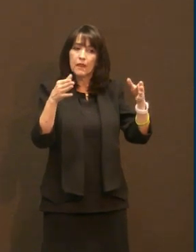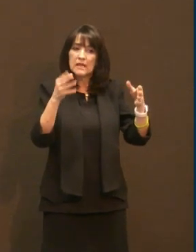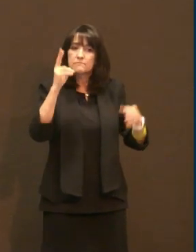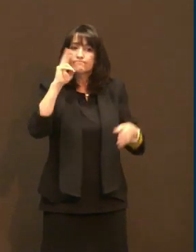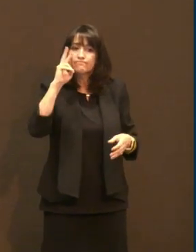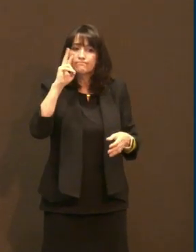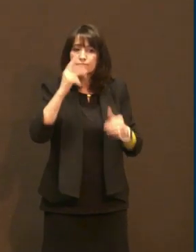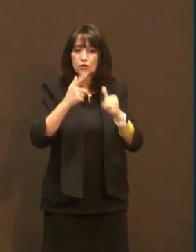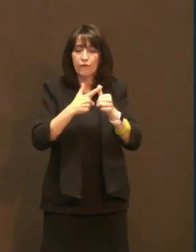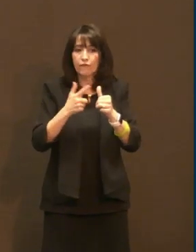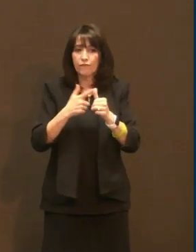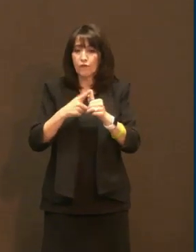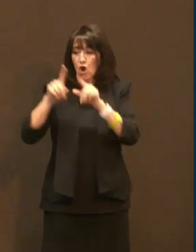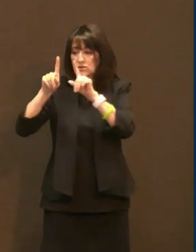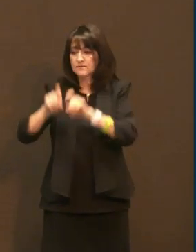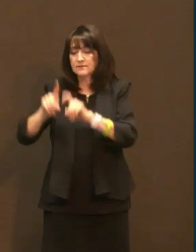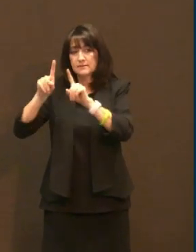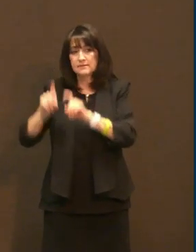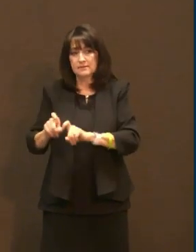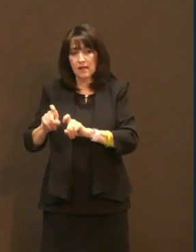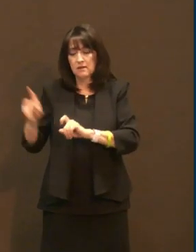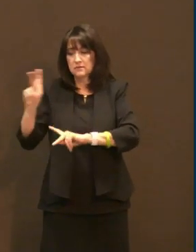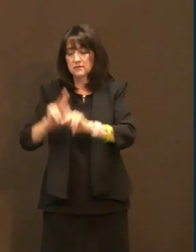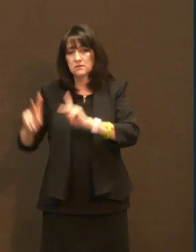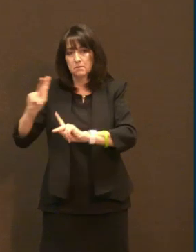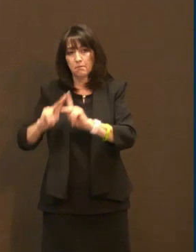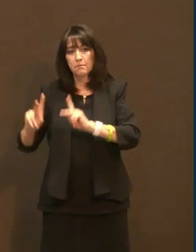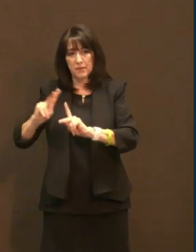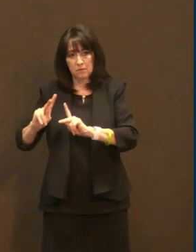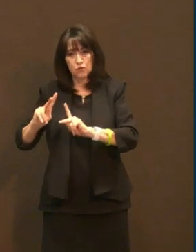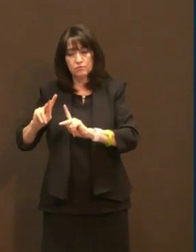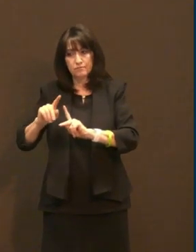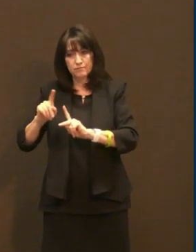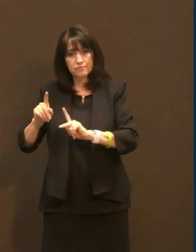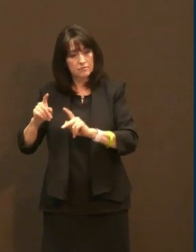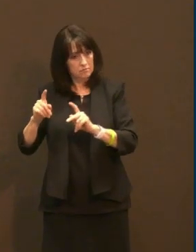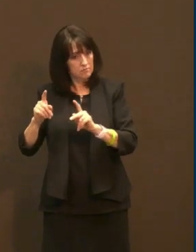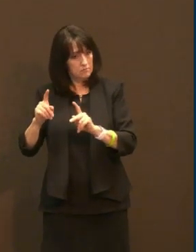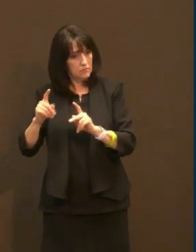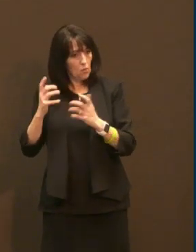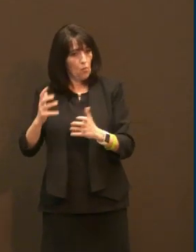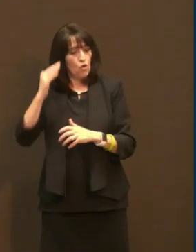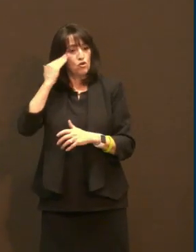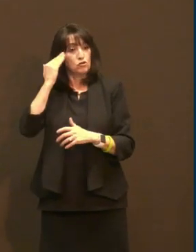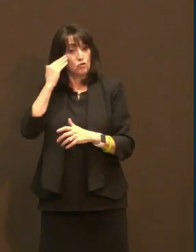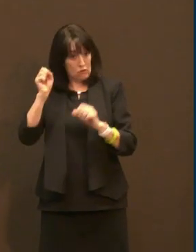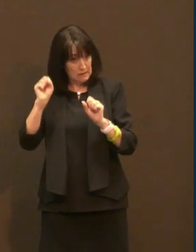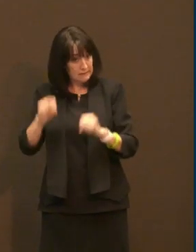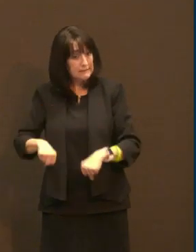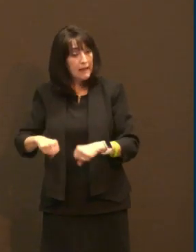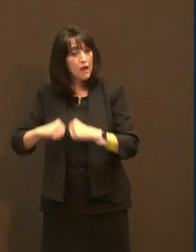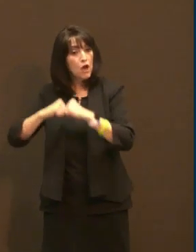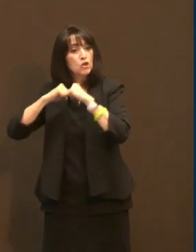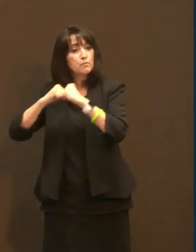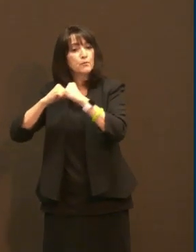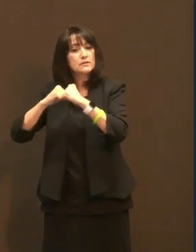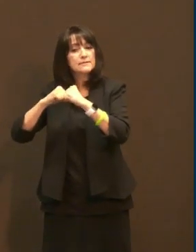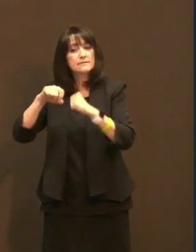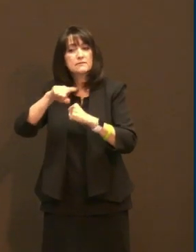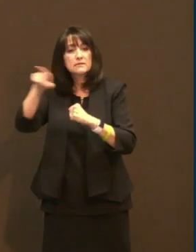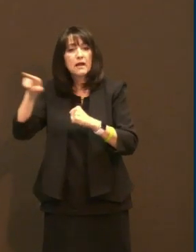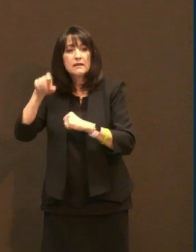more extensively than we are currently, to protect vulnerable populations, and Dr. Rattay announced an initiative